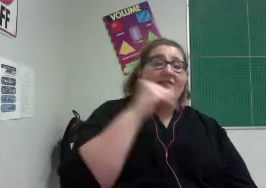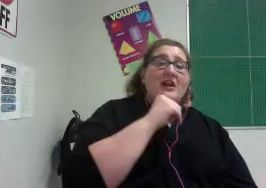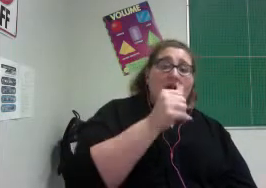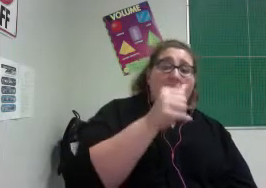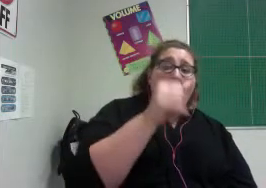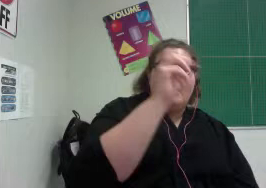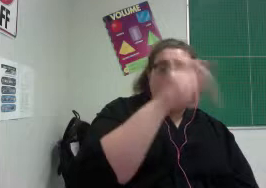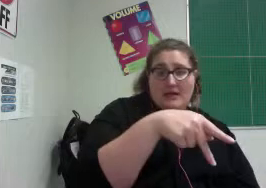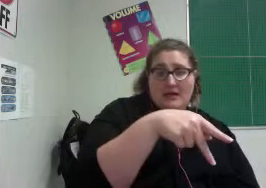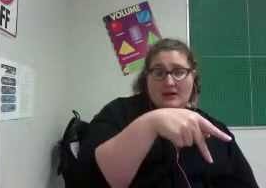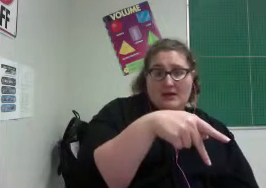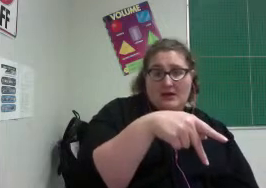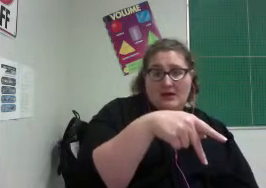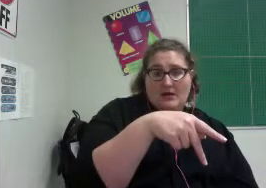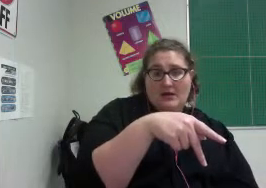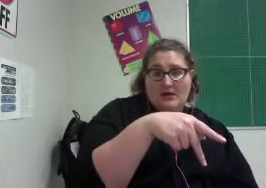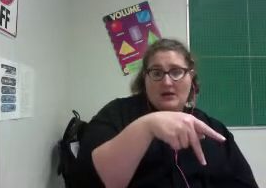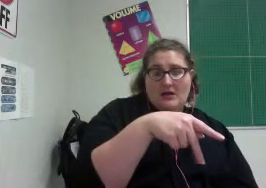if not p,